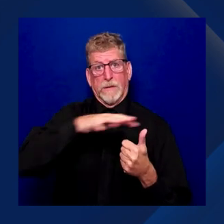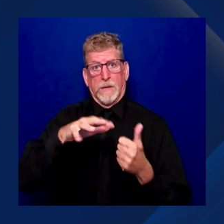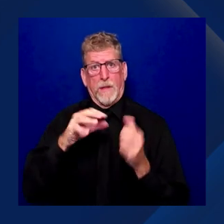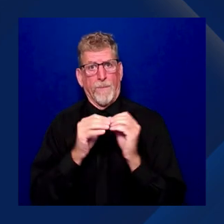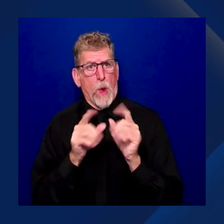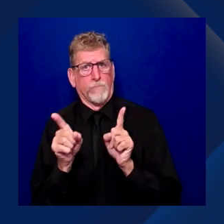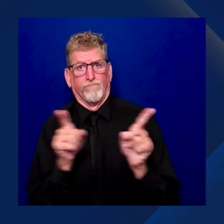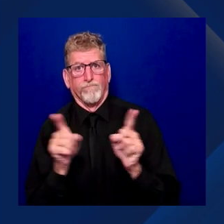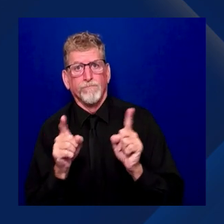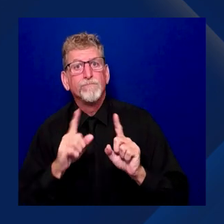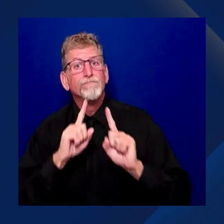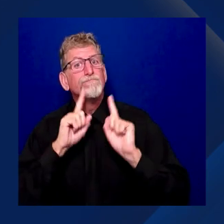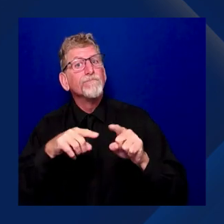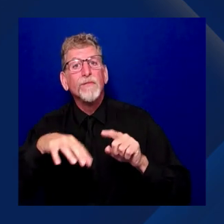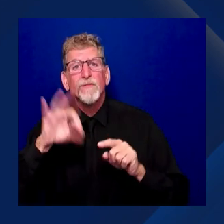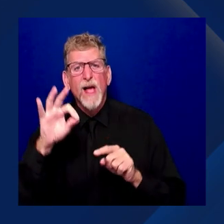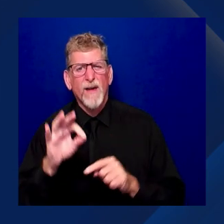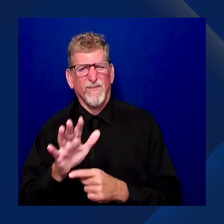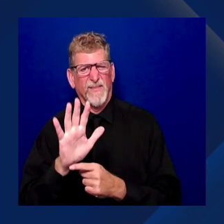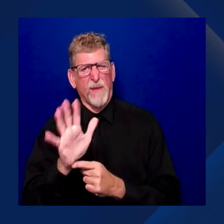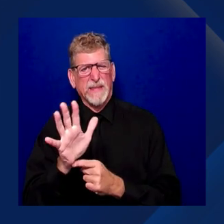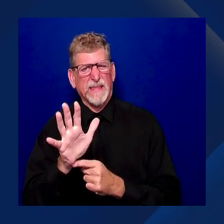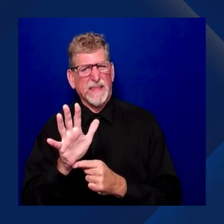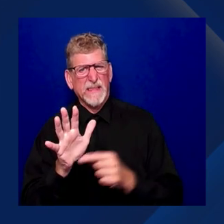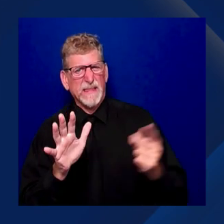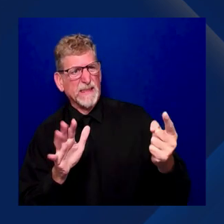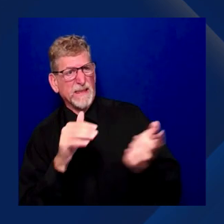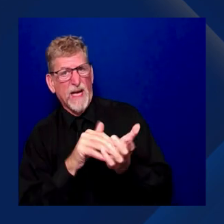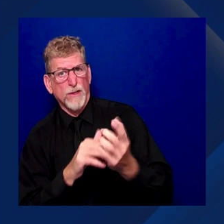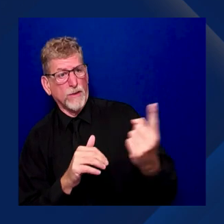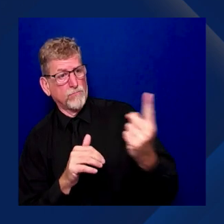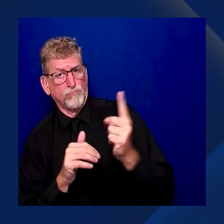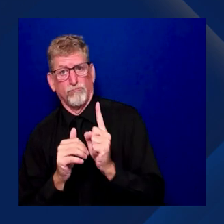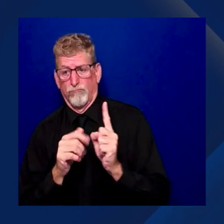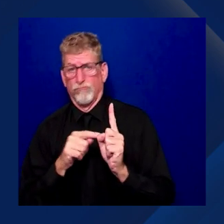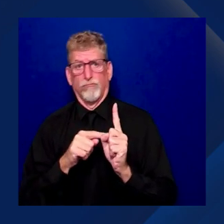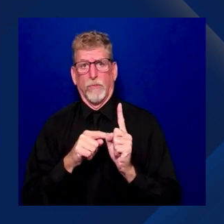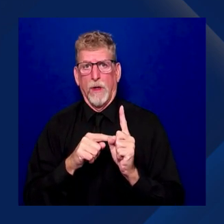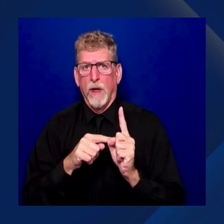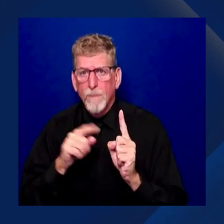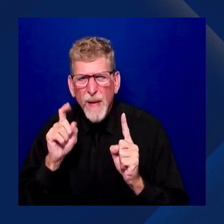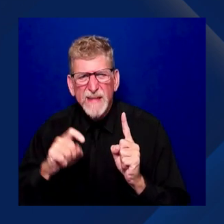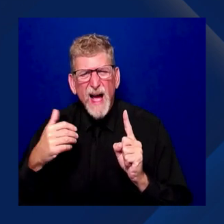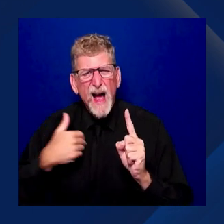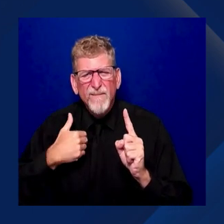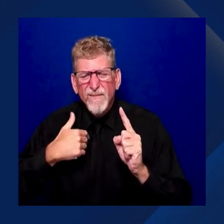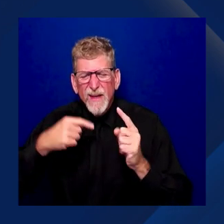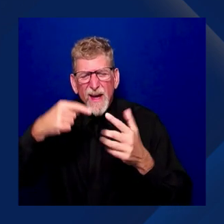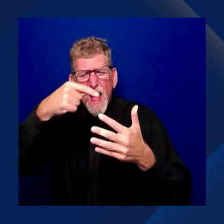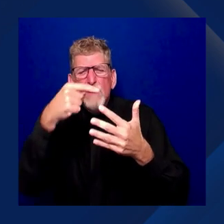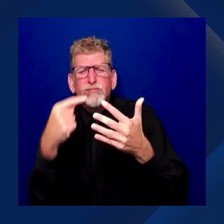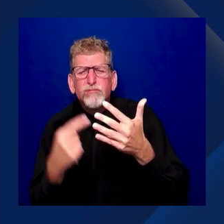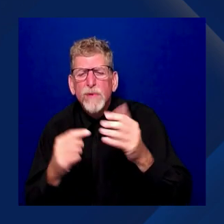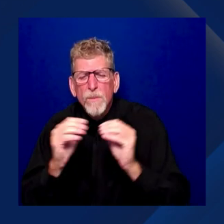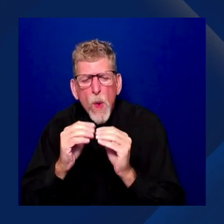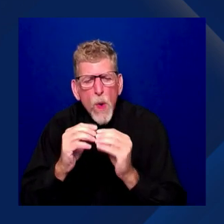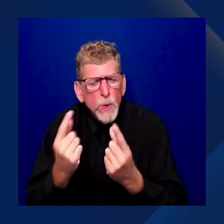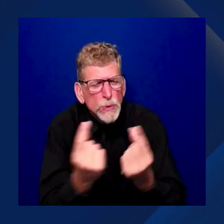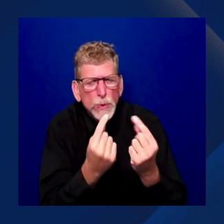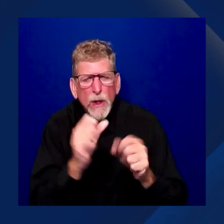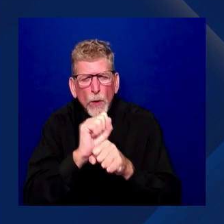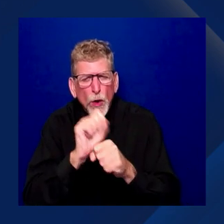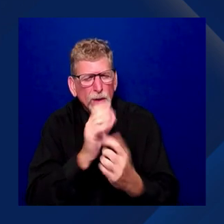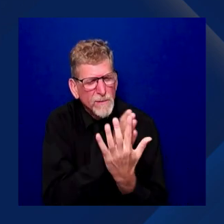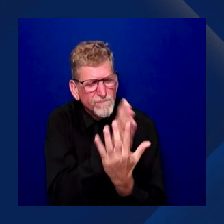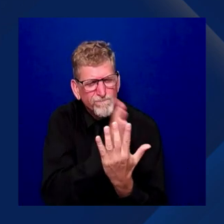5-minute clinical visit. We need a diverse interprofessional workforce that provides the care needed by people